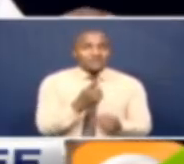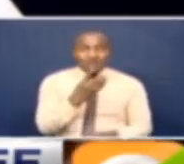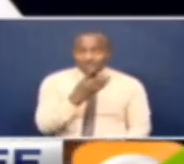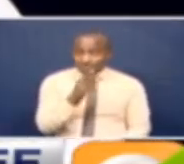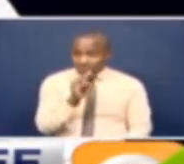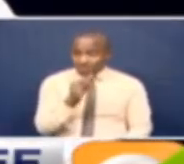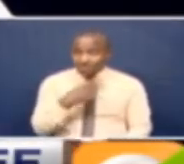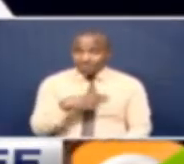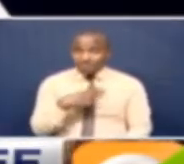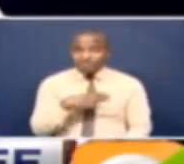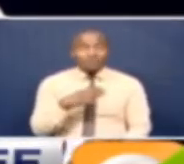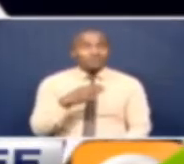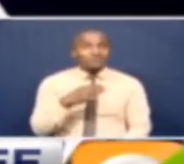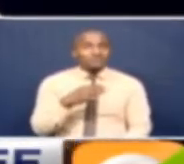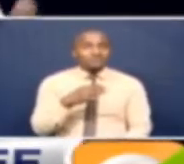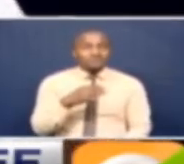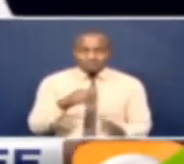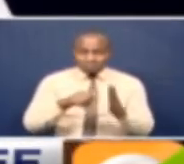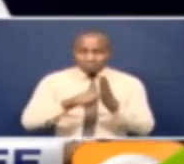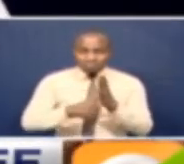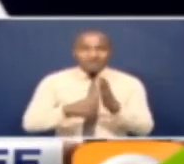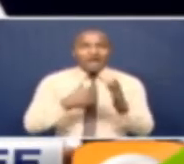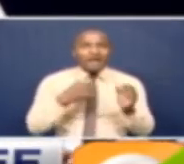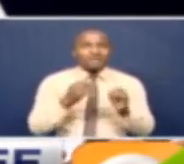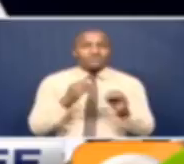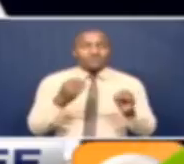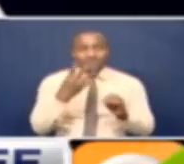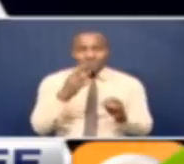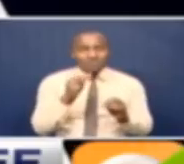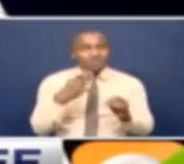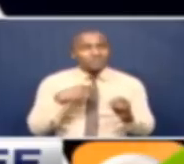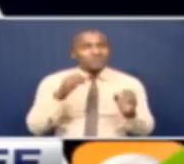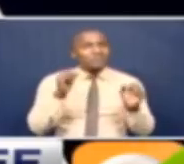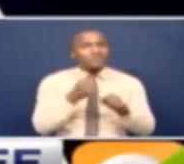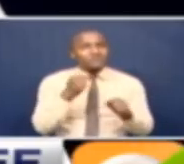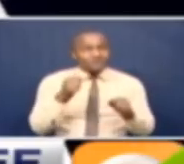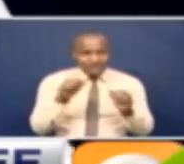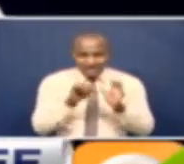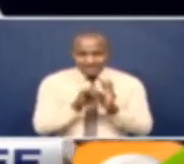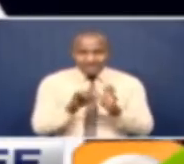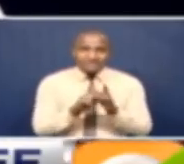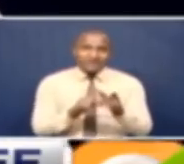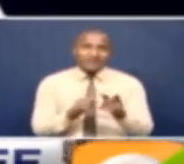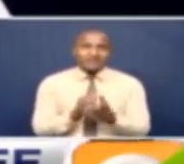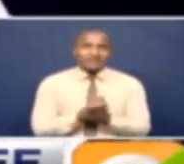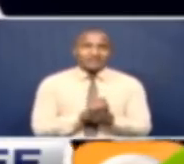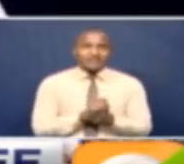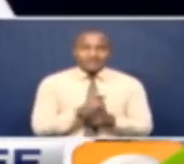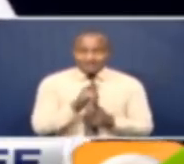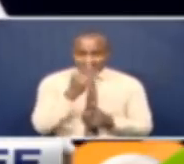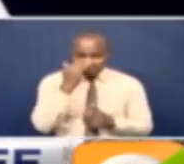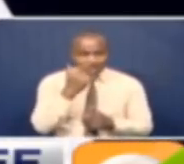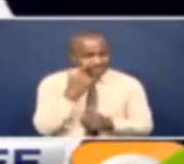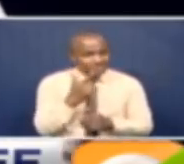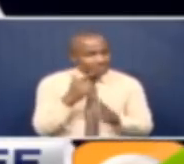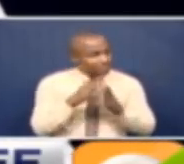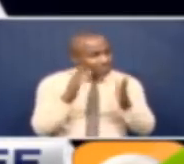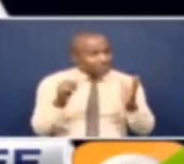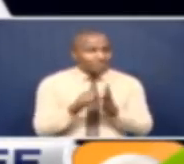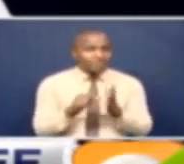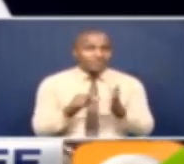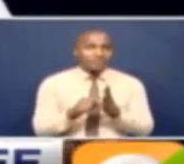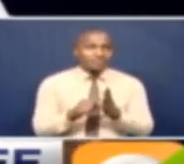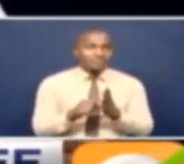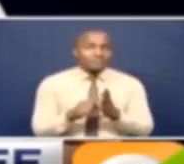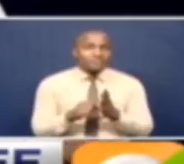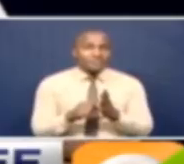people do not have fingerprints, could not be identified through the KIMP system. So that is why I see a big problem, and that's why I'm saying